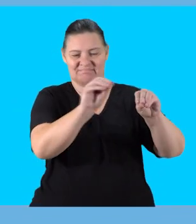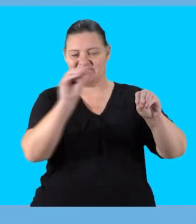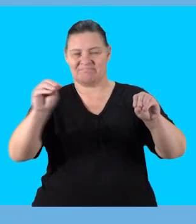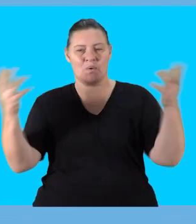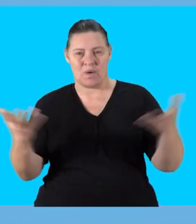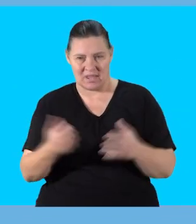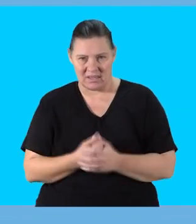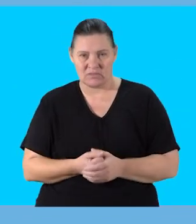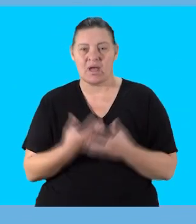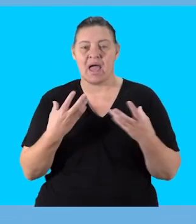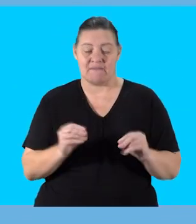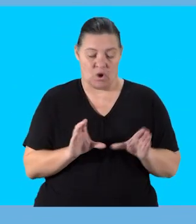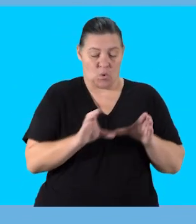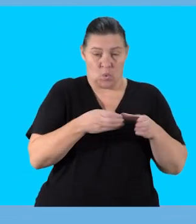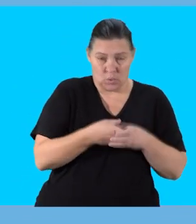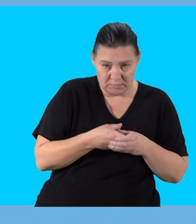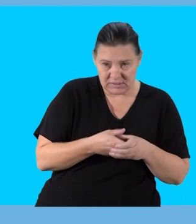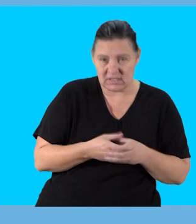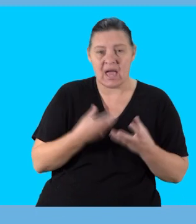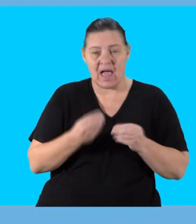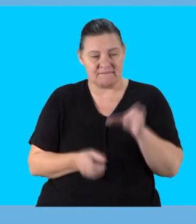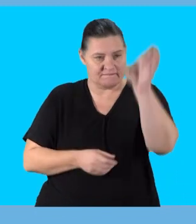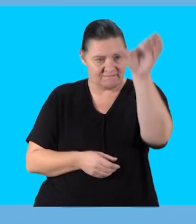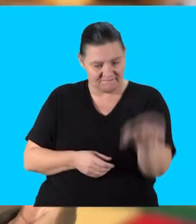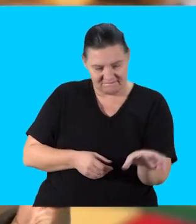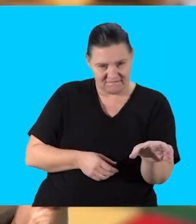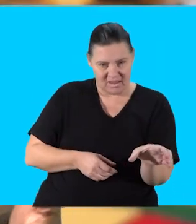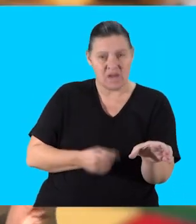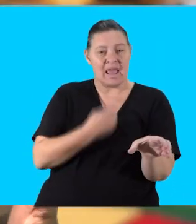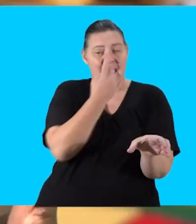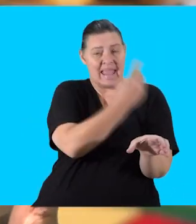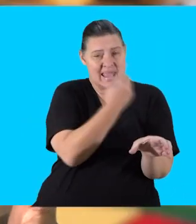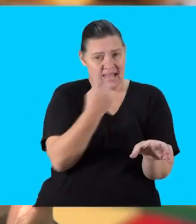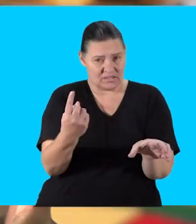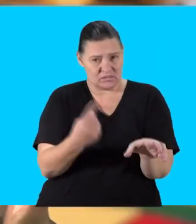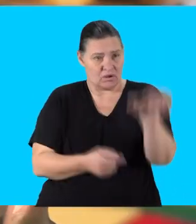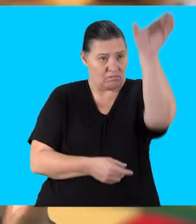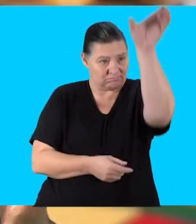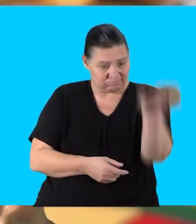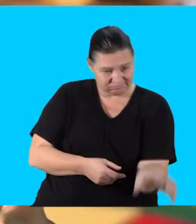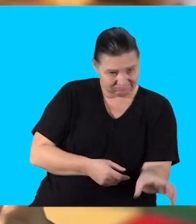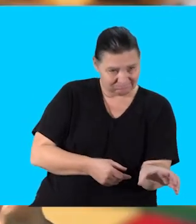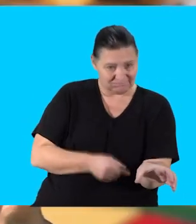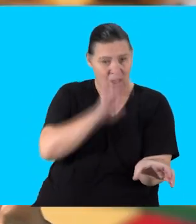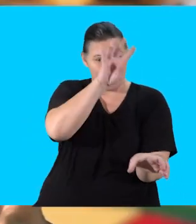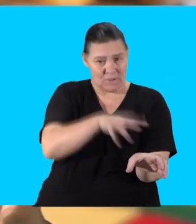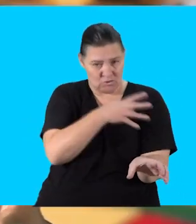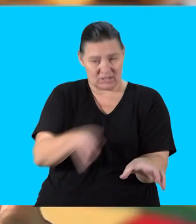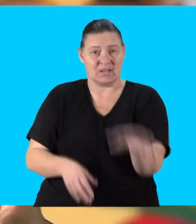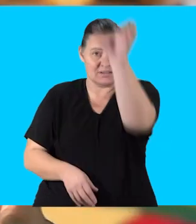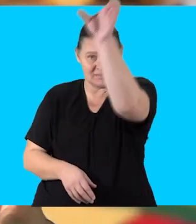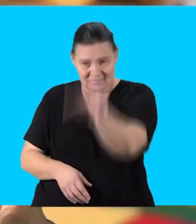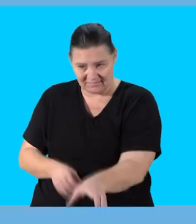organization of the periodic table, we have something called groups, and then those are vertically down. So on each and every column on the periodic